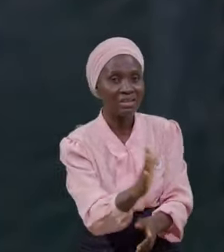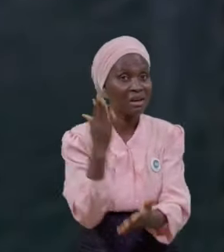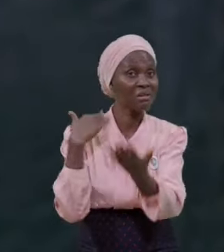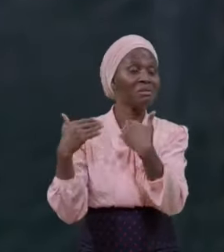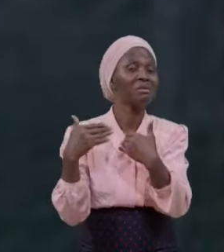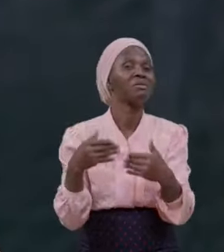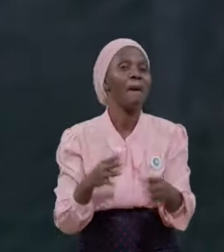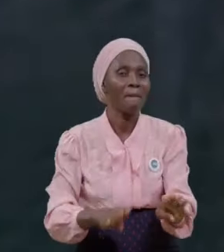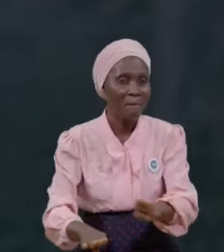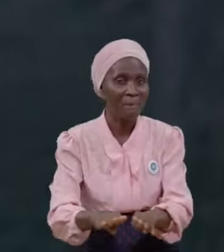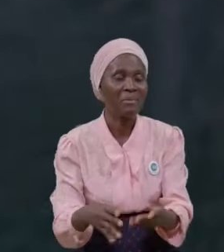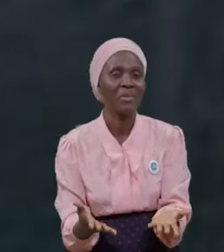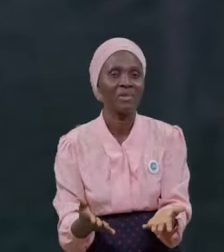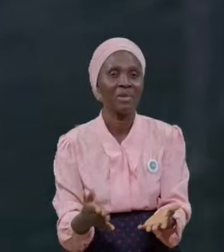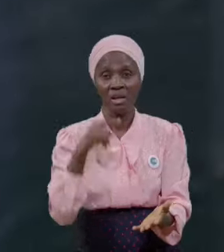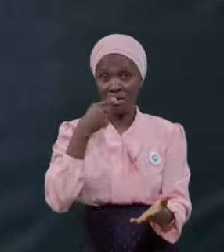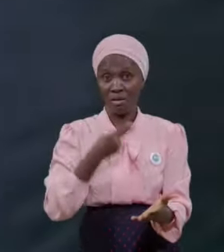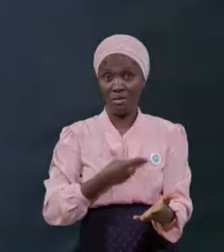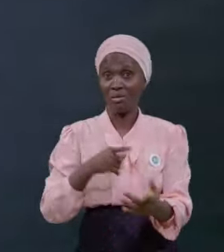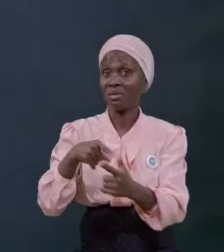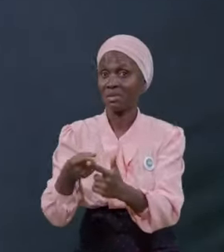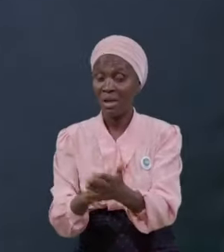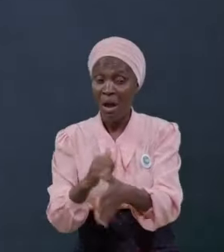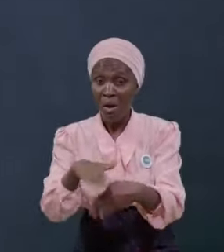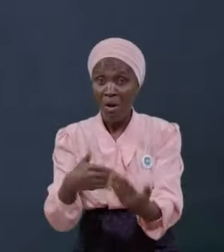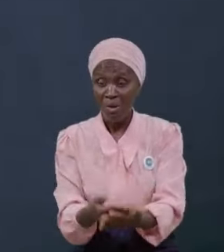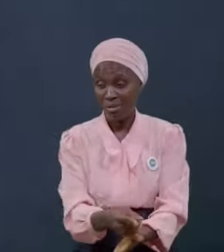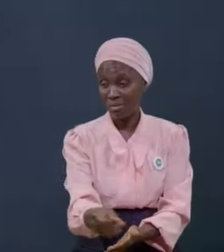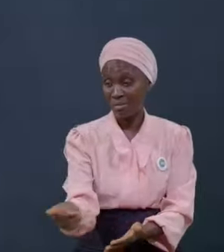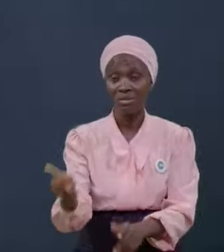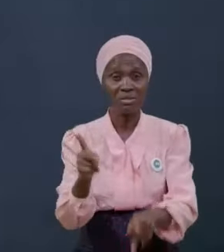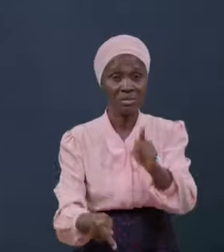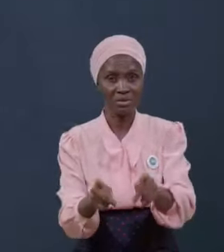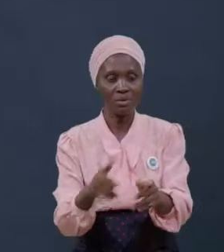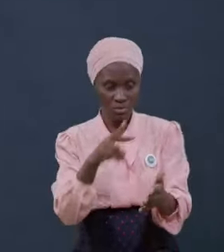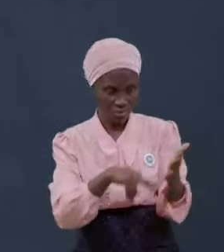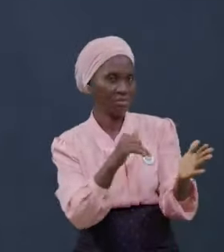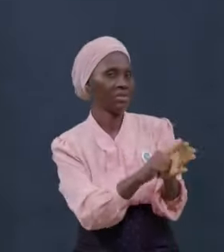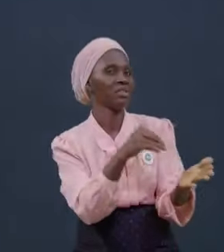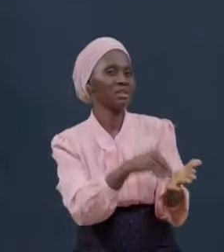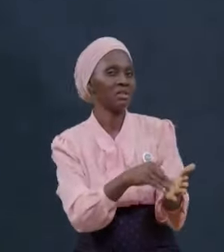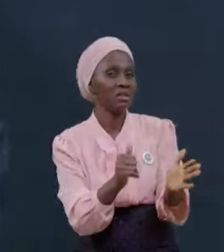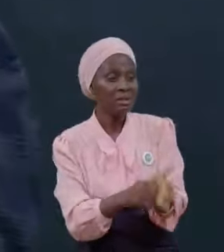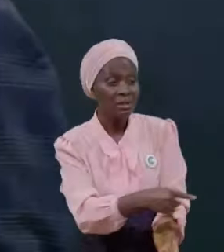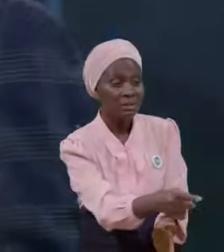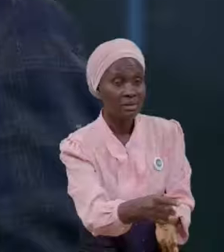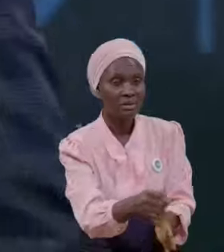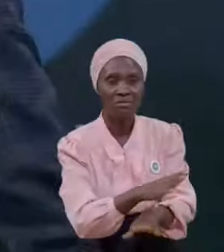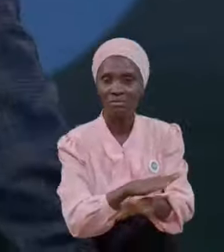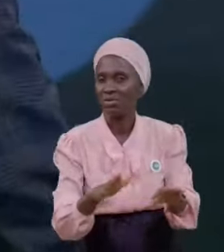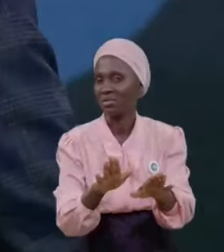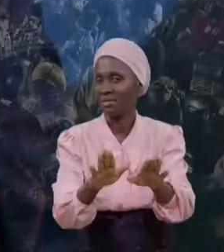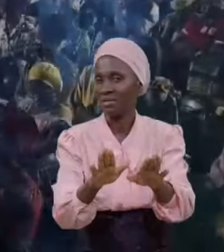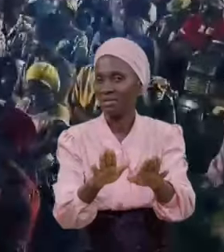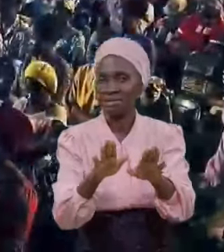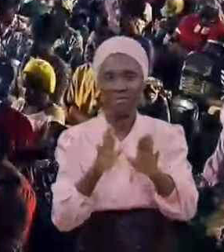these people, look at that, it says, they fear not the Lord. In the real sense, they fear not the